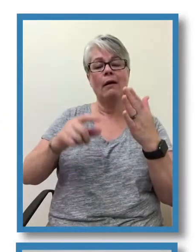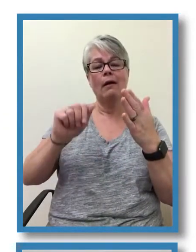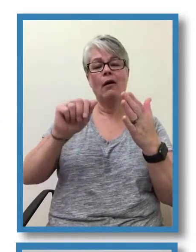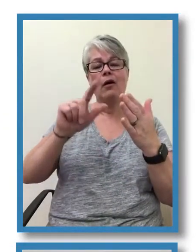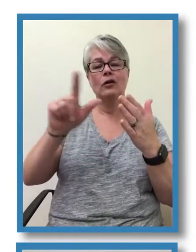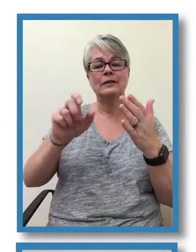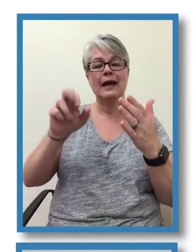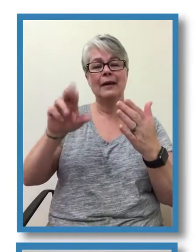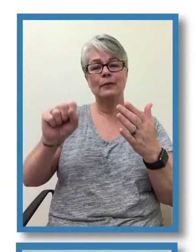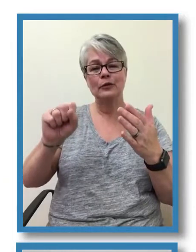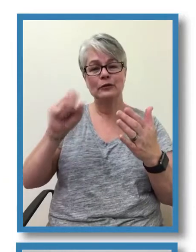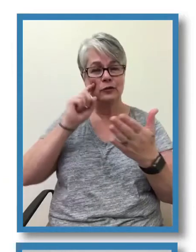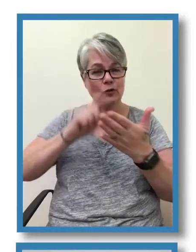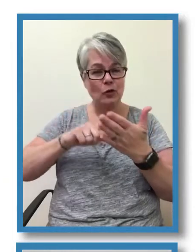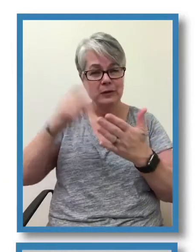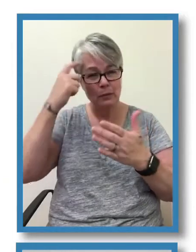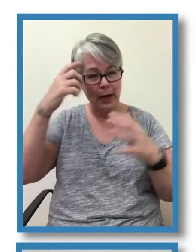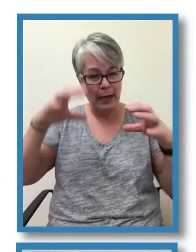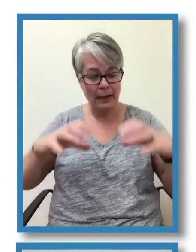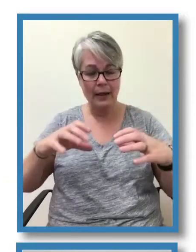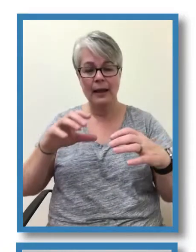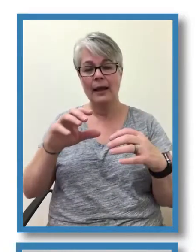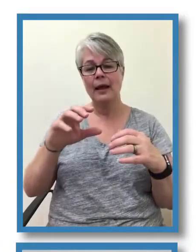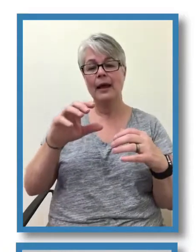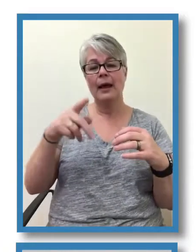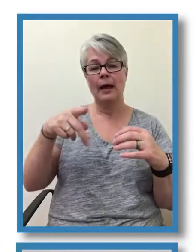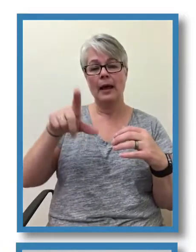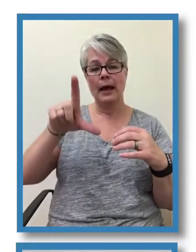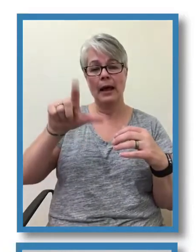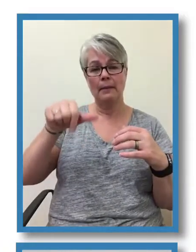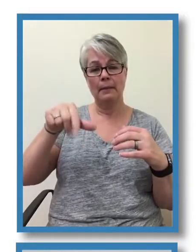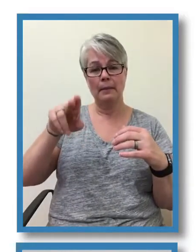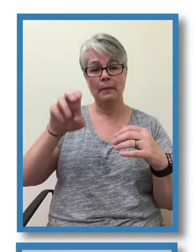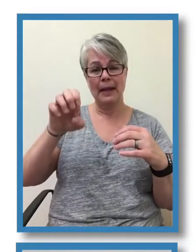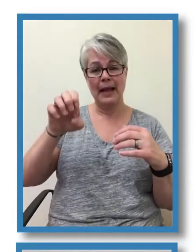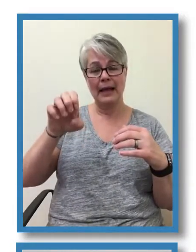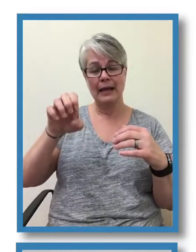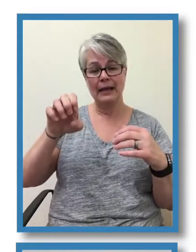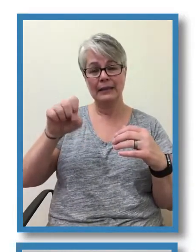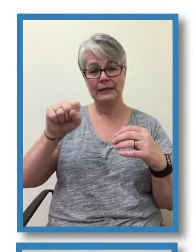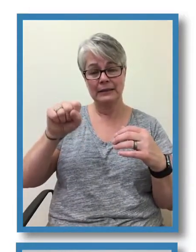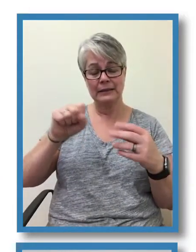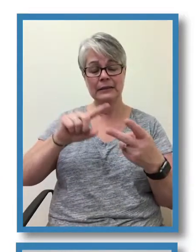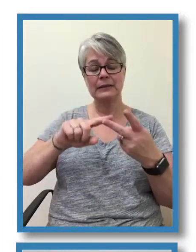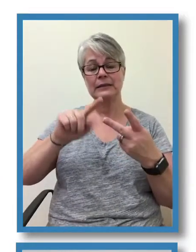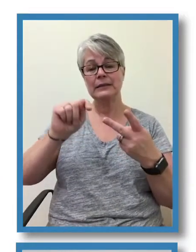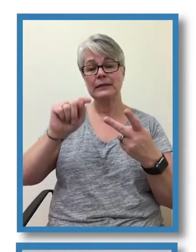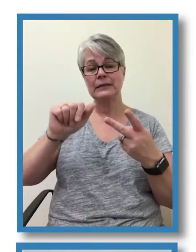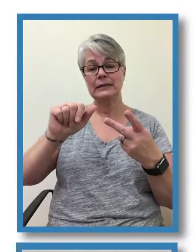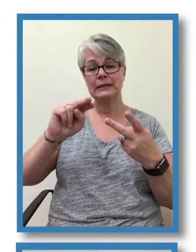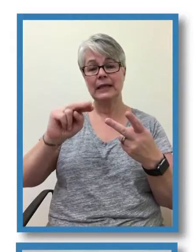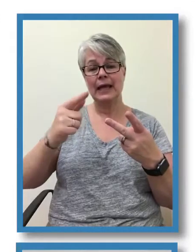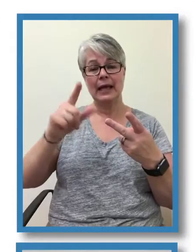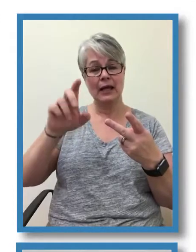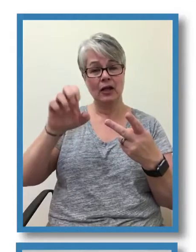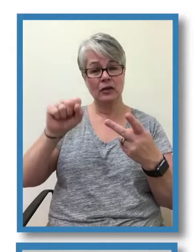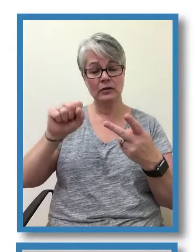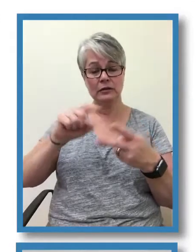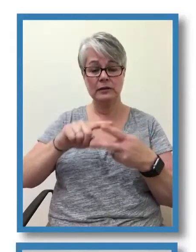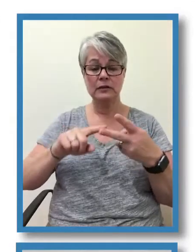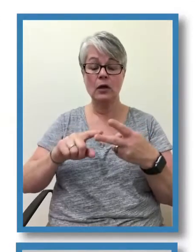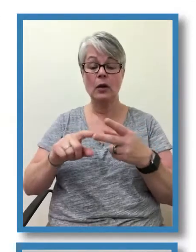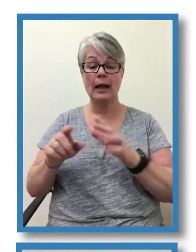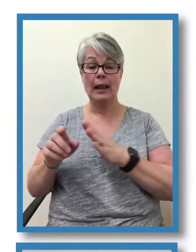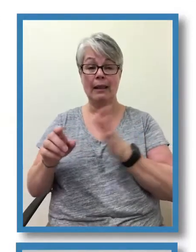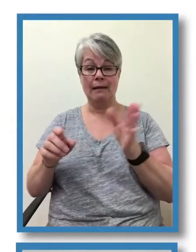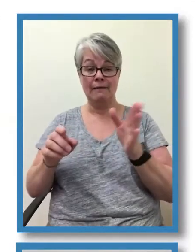cells on the left talking to each other, communicating. Each one of those nerve cells, we have billions of those nerve cells in our brain, and if you think